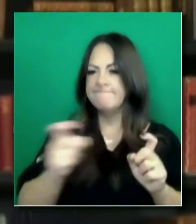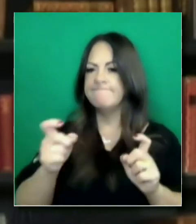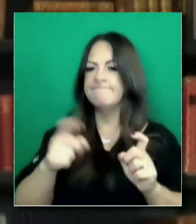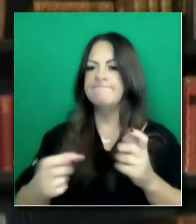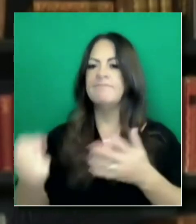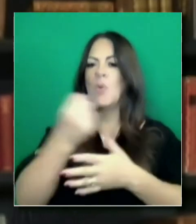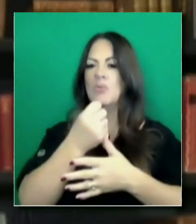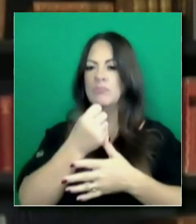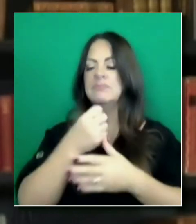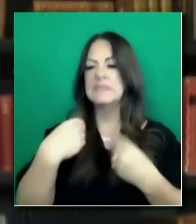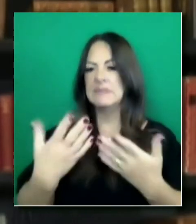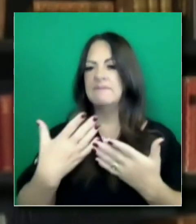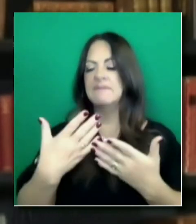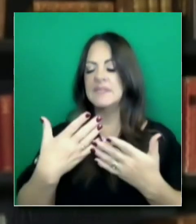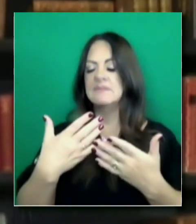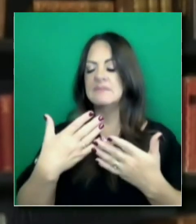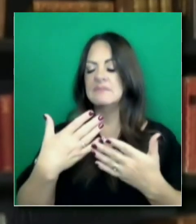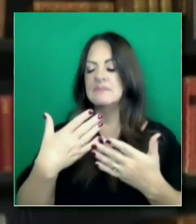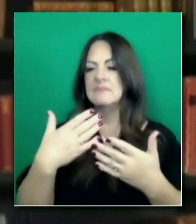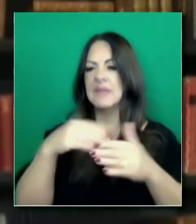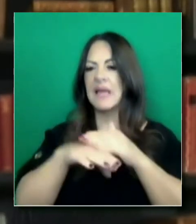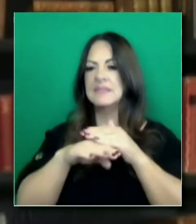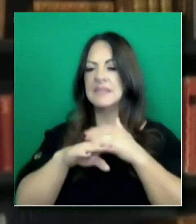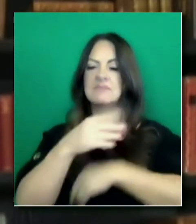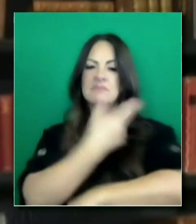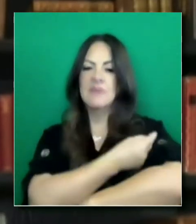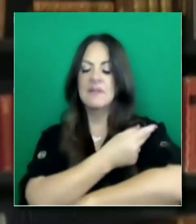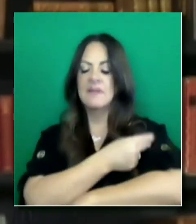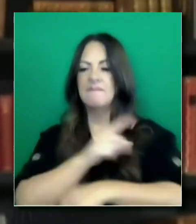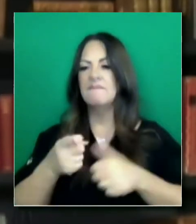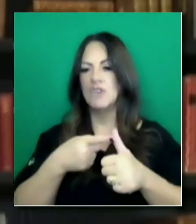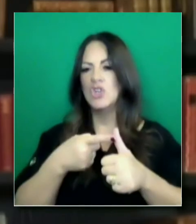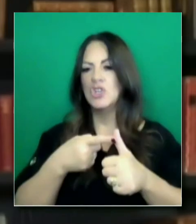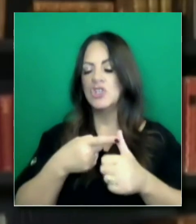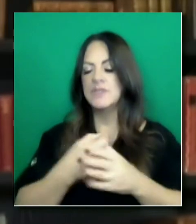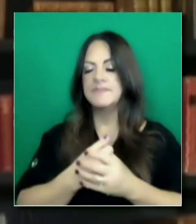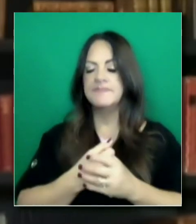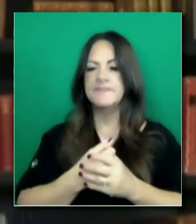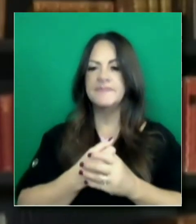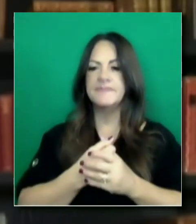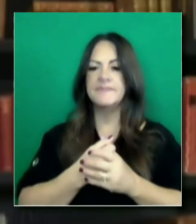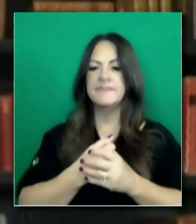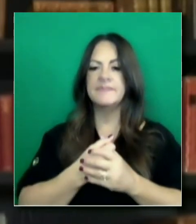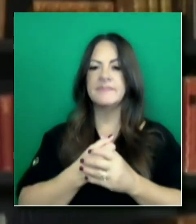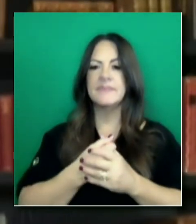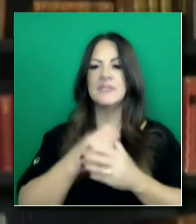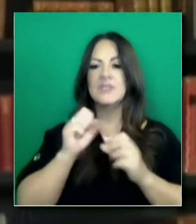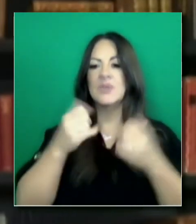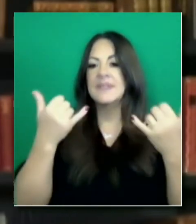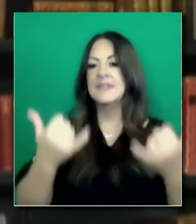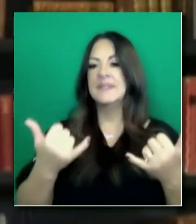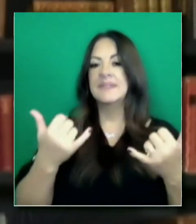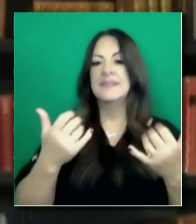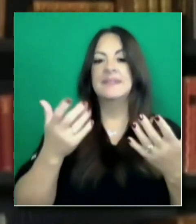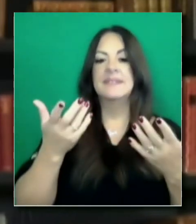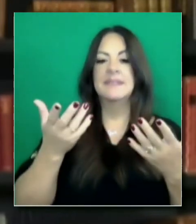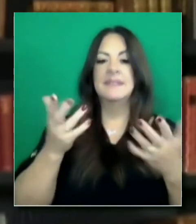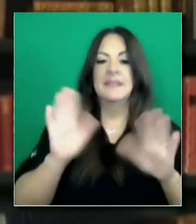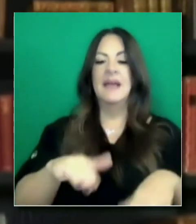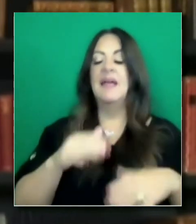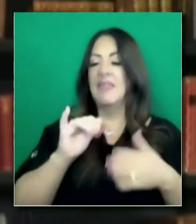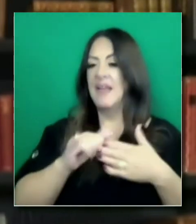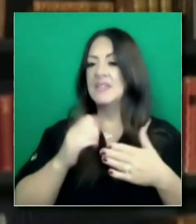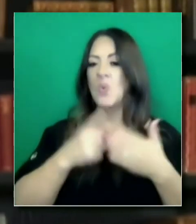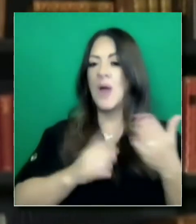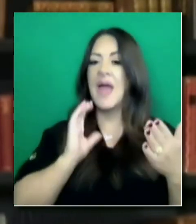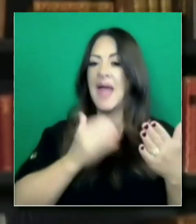in terms of access for the vaccine. So that's broad strokes, an update. And I'm very pleased